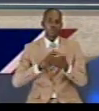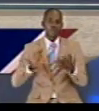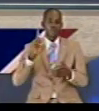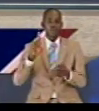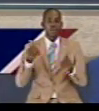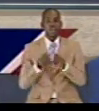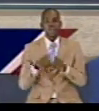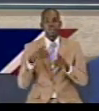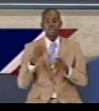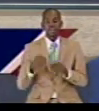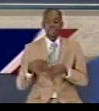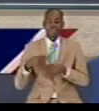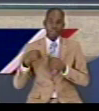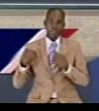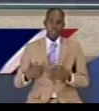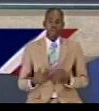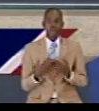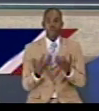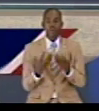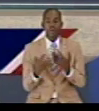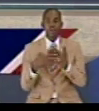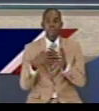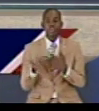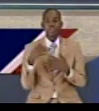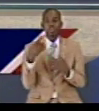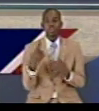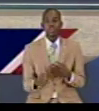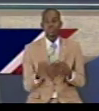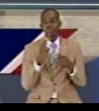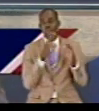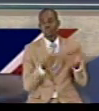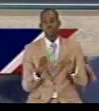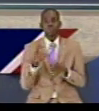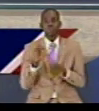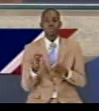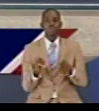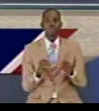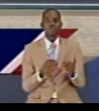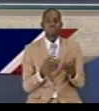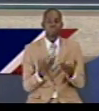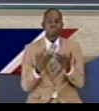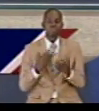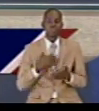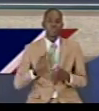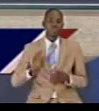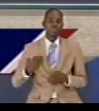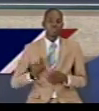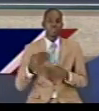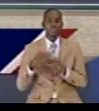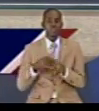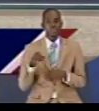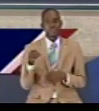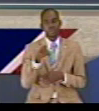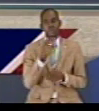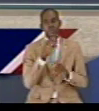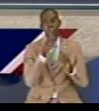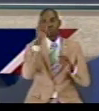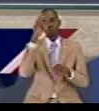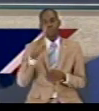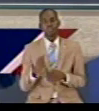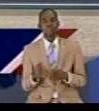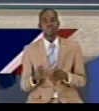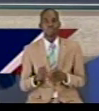the water brooks, so panteth my soul after thee, O God. Here